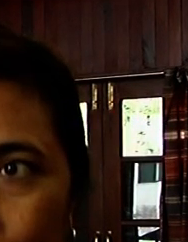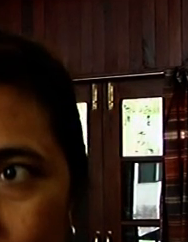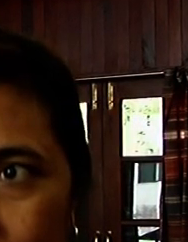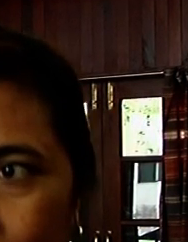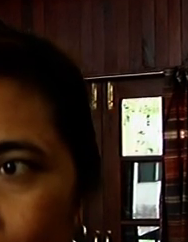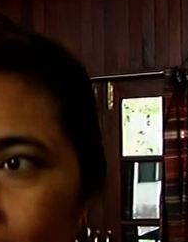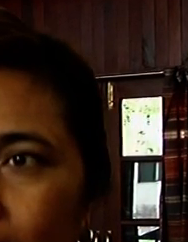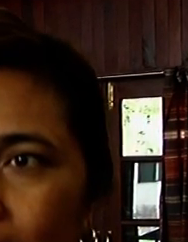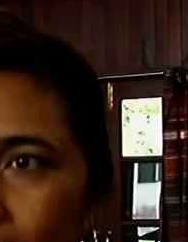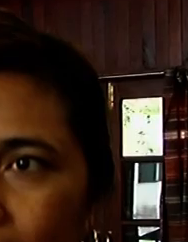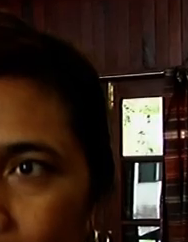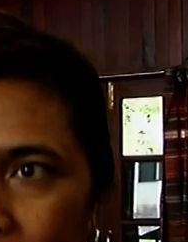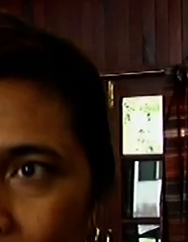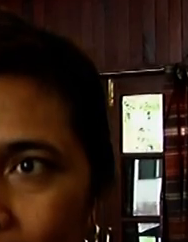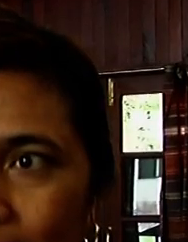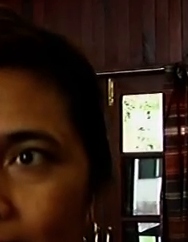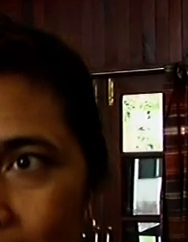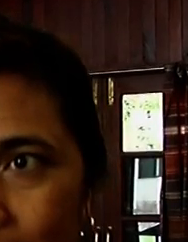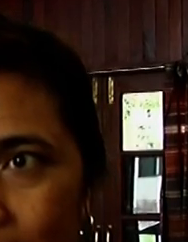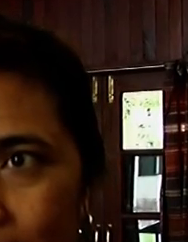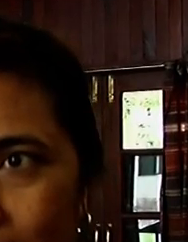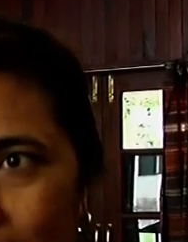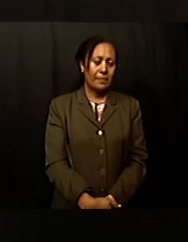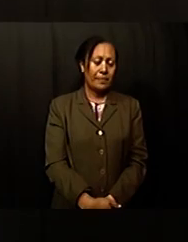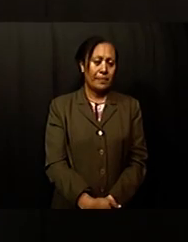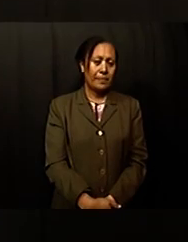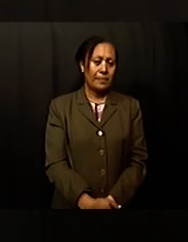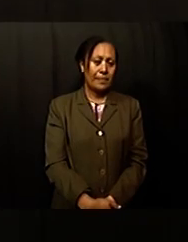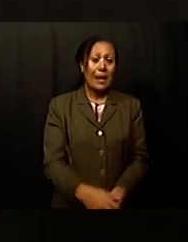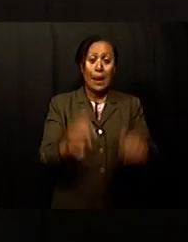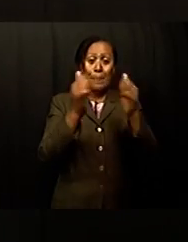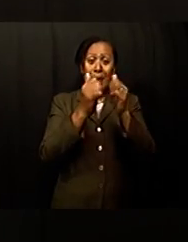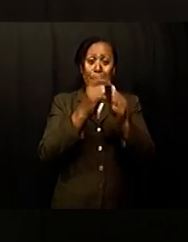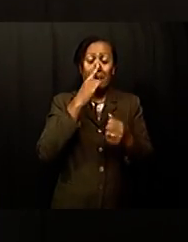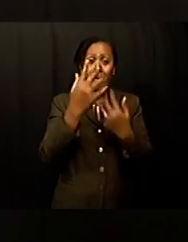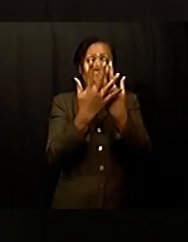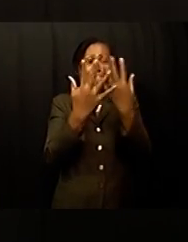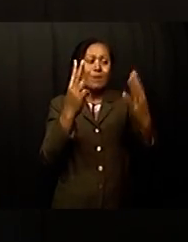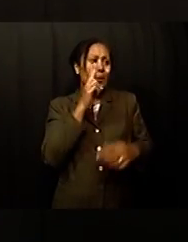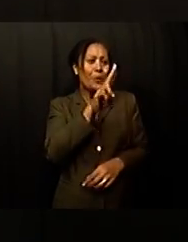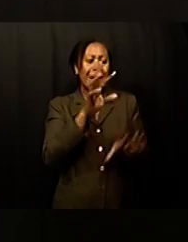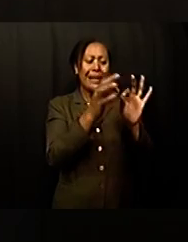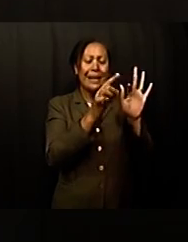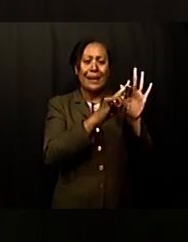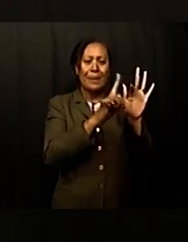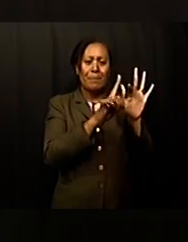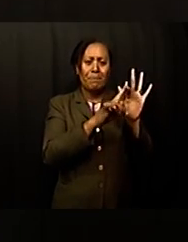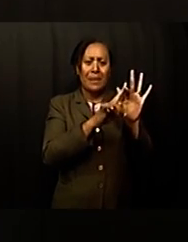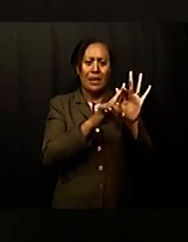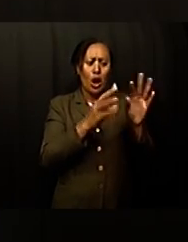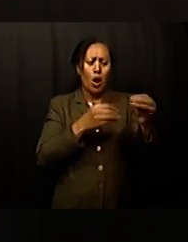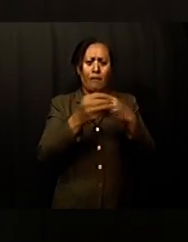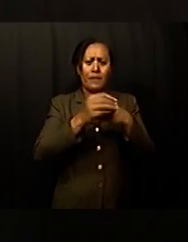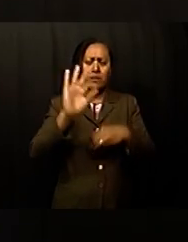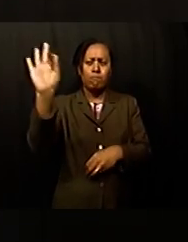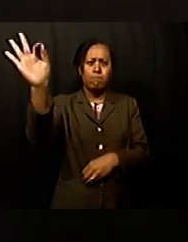benefits of breast milk that the baby needs. Many people look at bees with dread, and a bee wandering into an